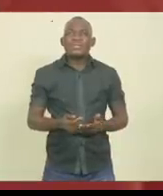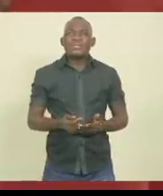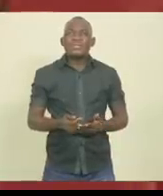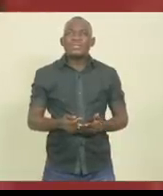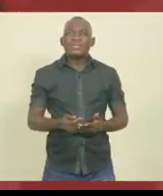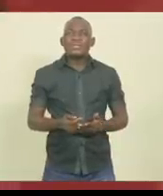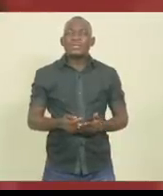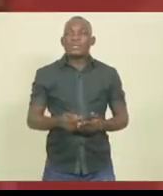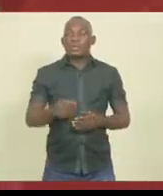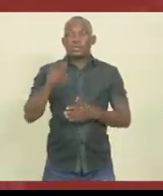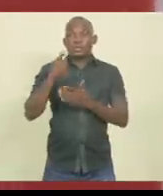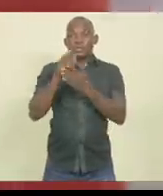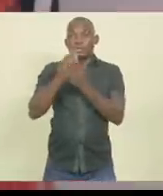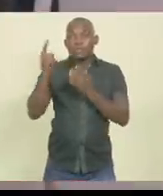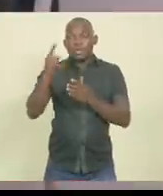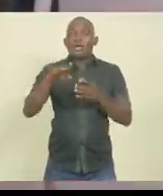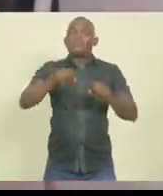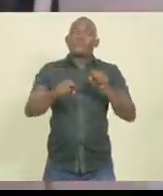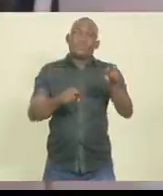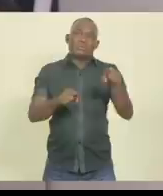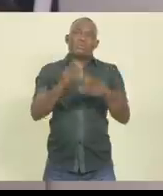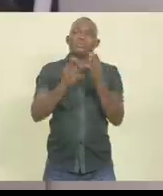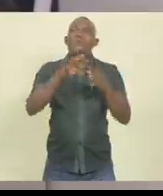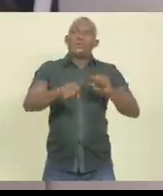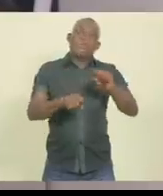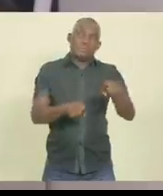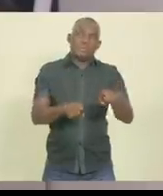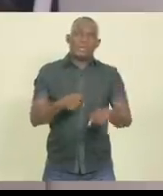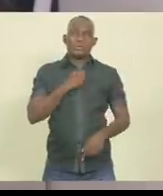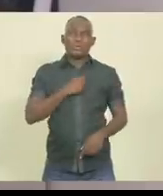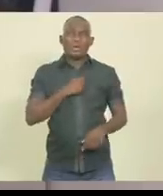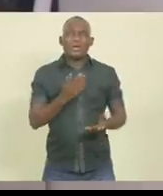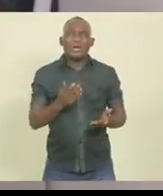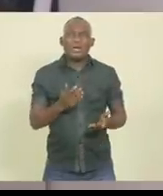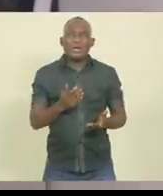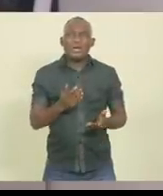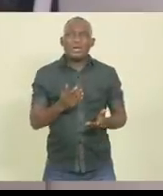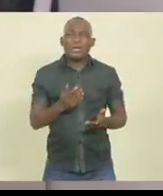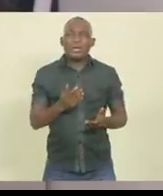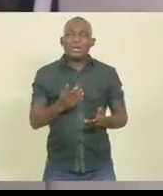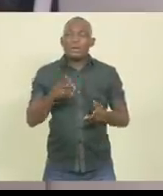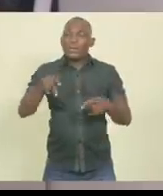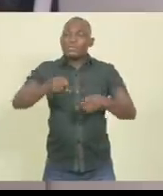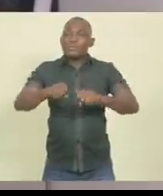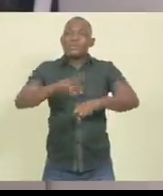It's a rape case. I'm sorry. Who's the animal? Did you get him arrested?